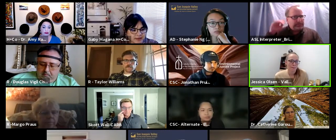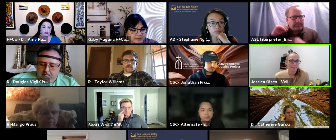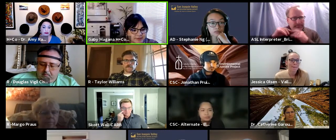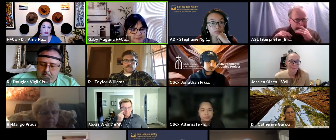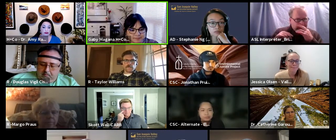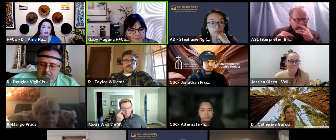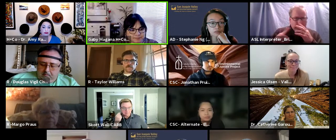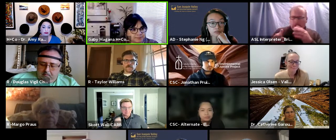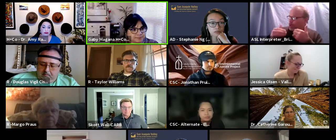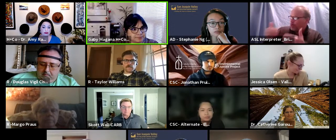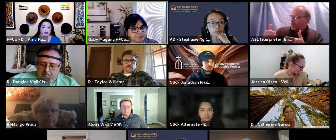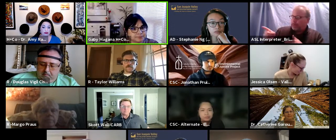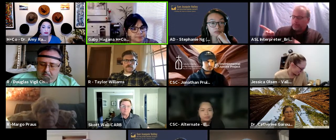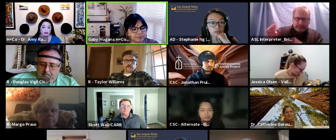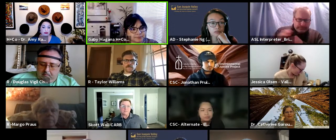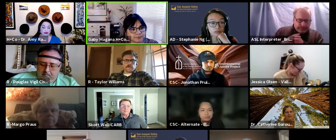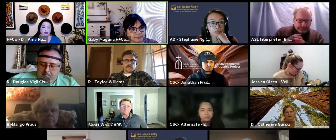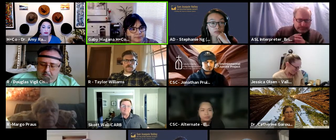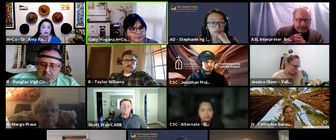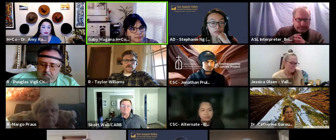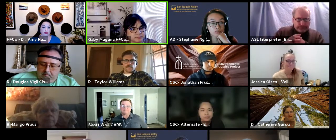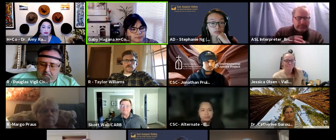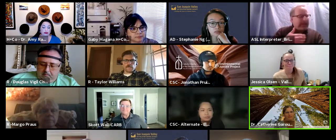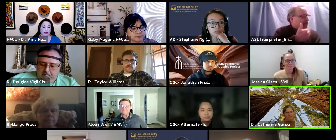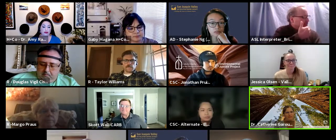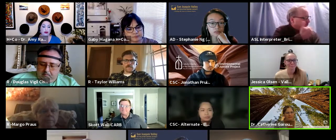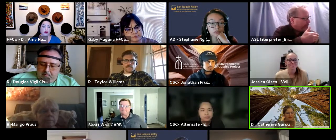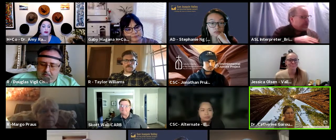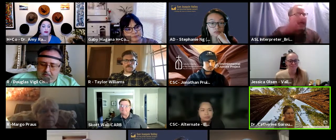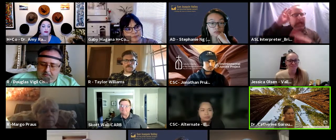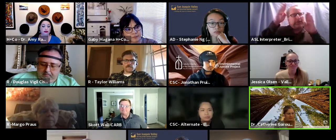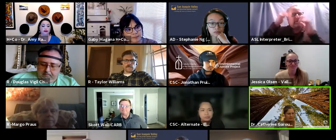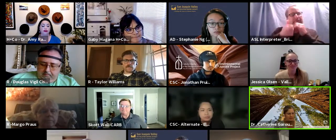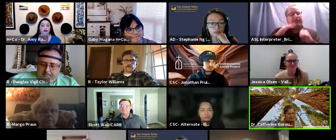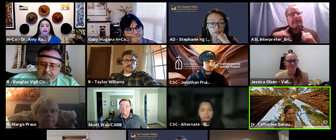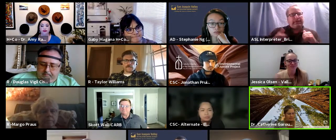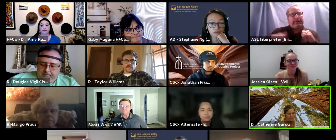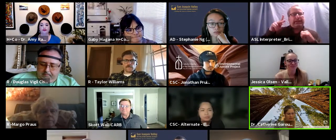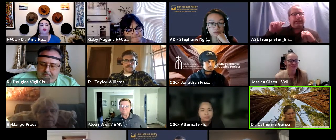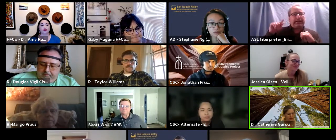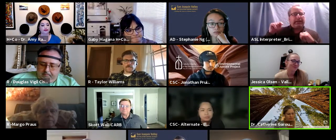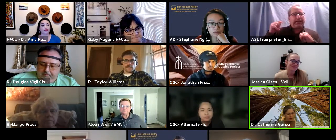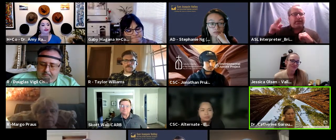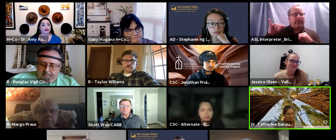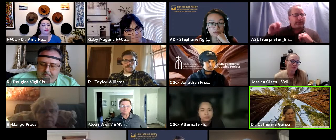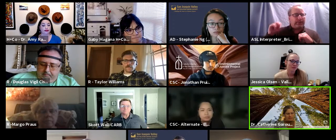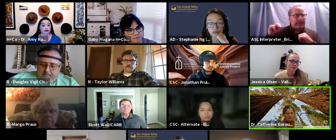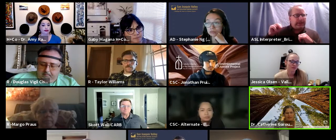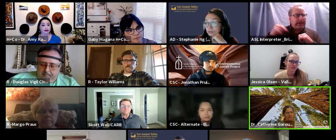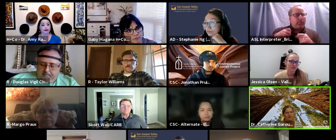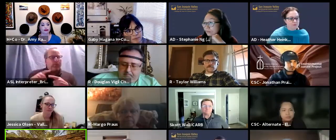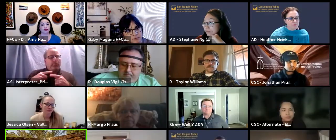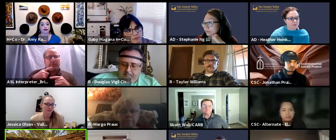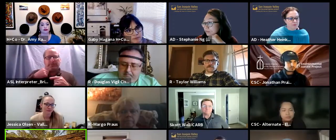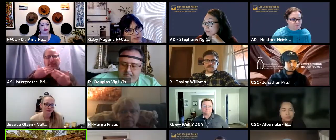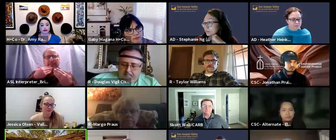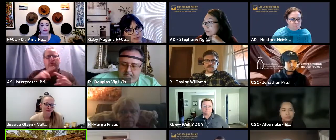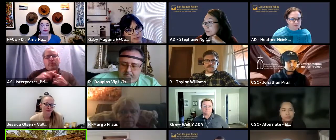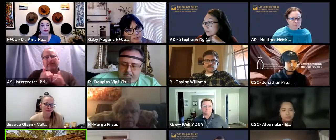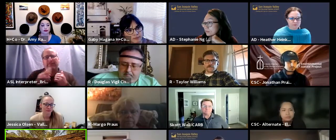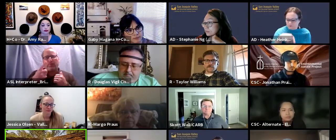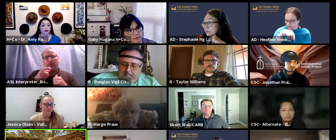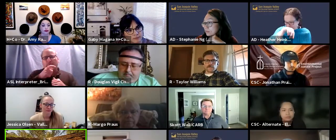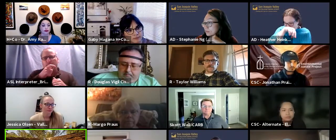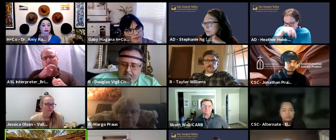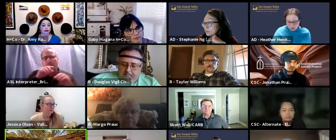Yeah, go ahead, Catherine. Thanks. Hi, everybody. This is Catherine. First, I just wanted to say thanks to everybody who